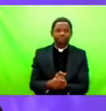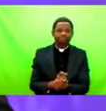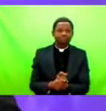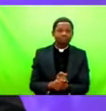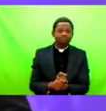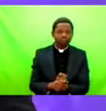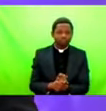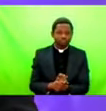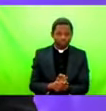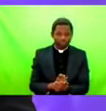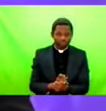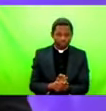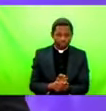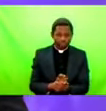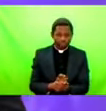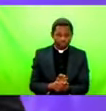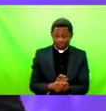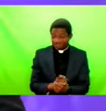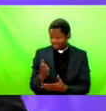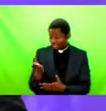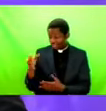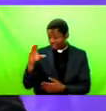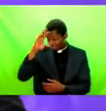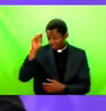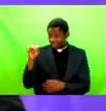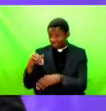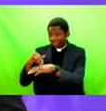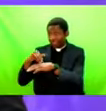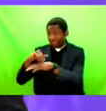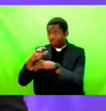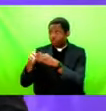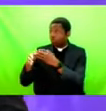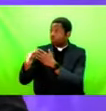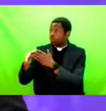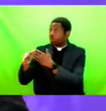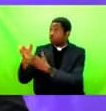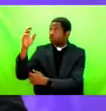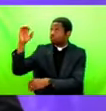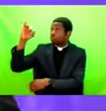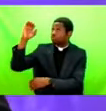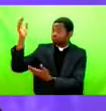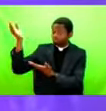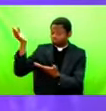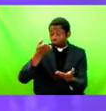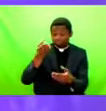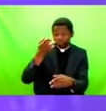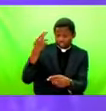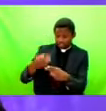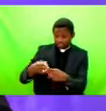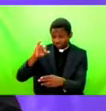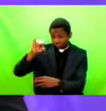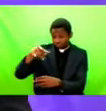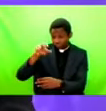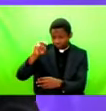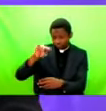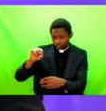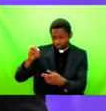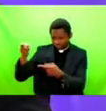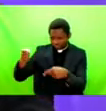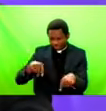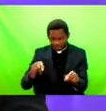There is a man sent from God whose name was John. He came to bear witness to the